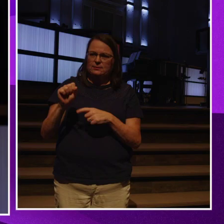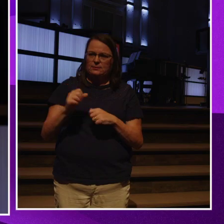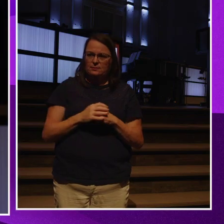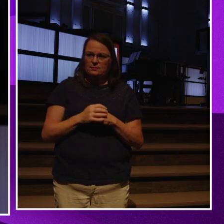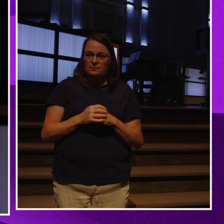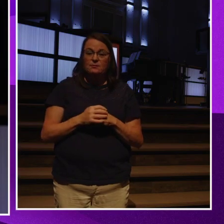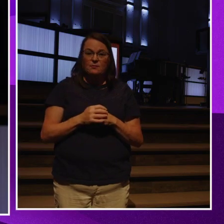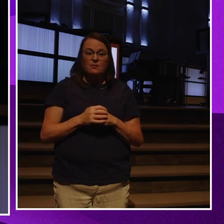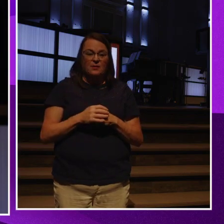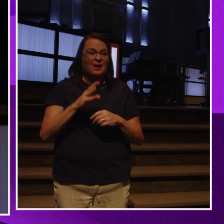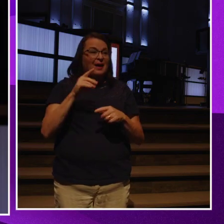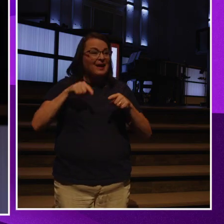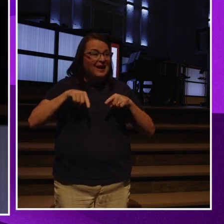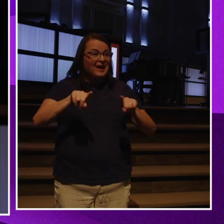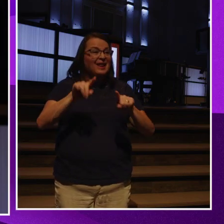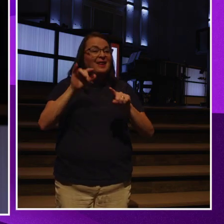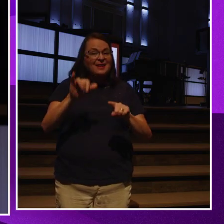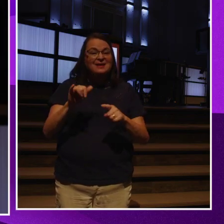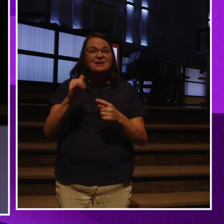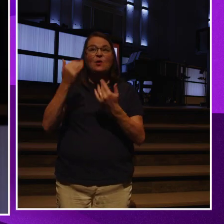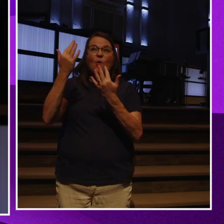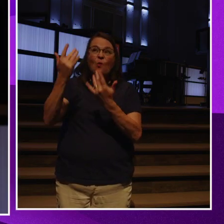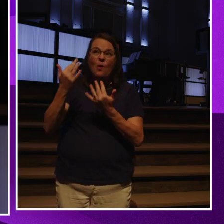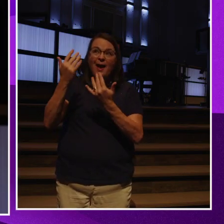And in this waiting,